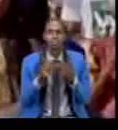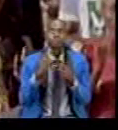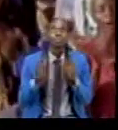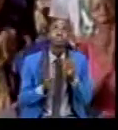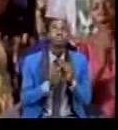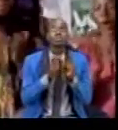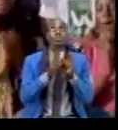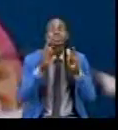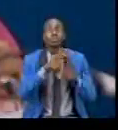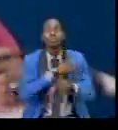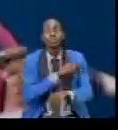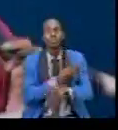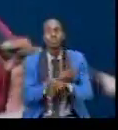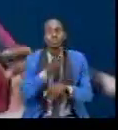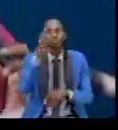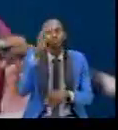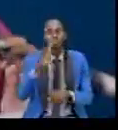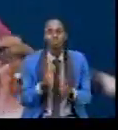Hallelujah.